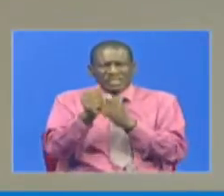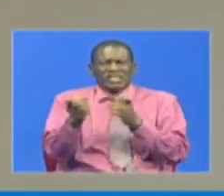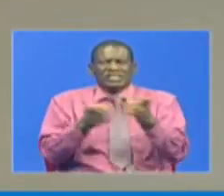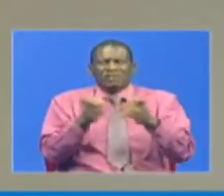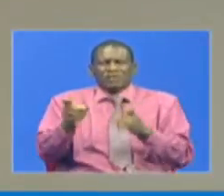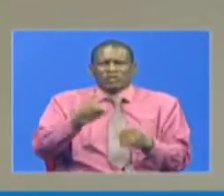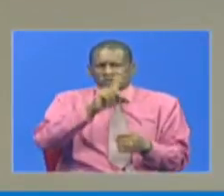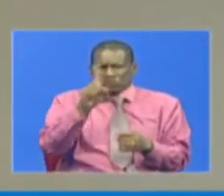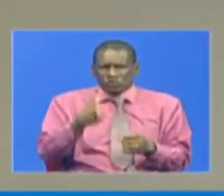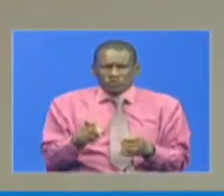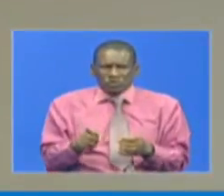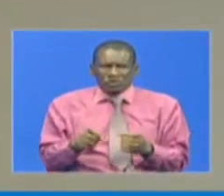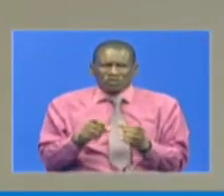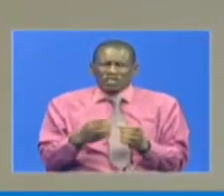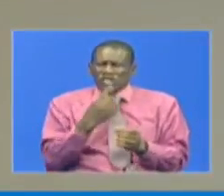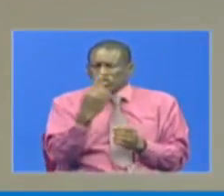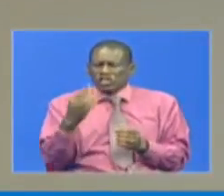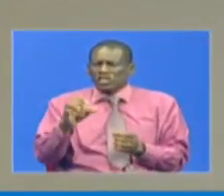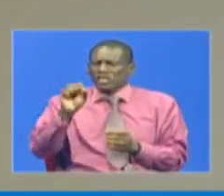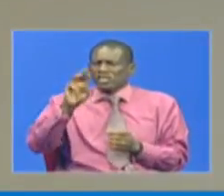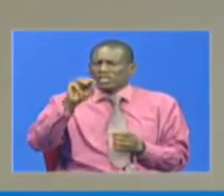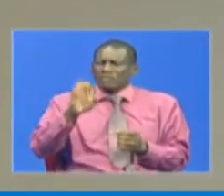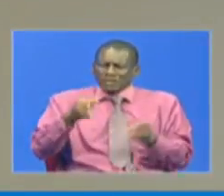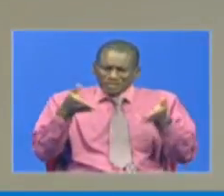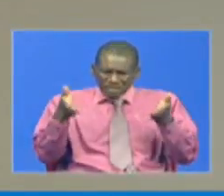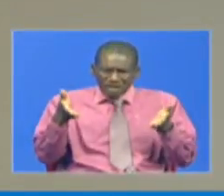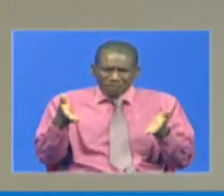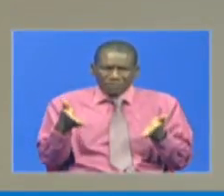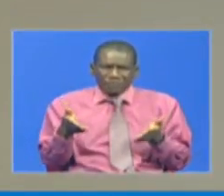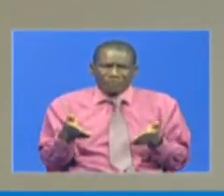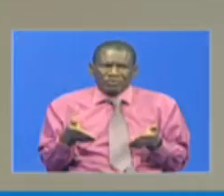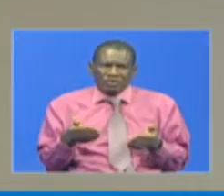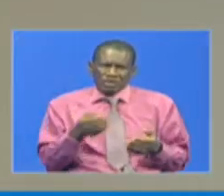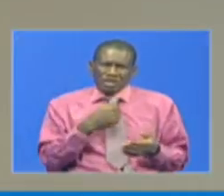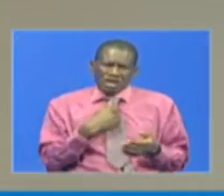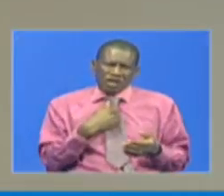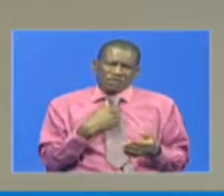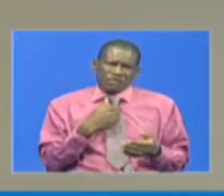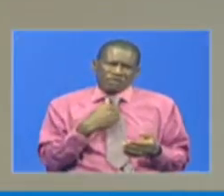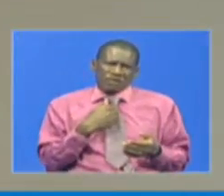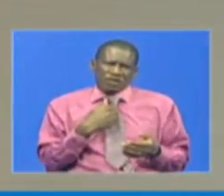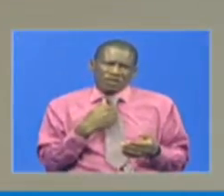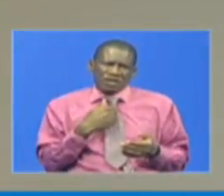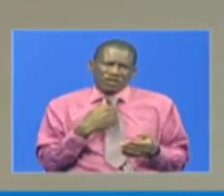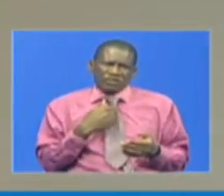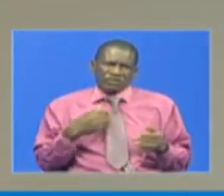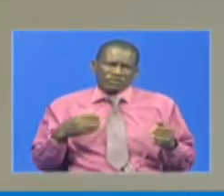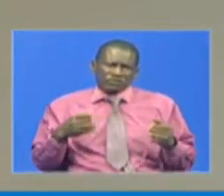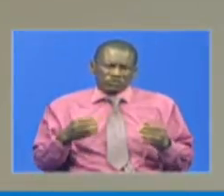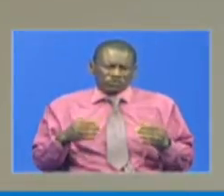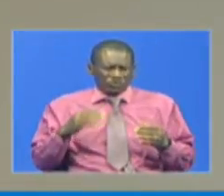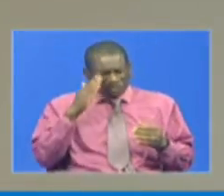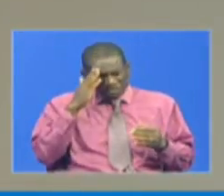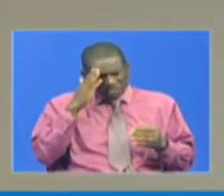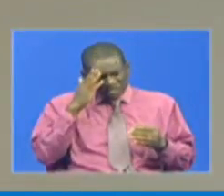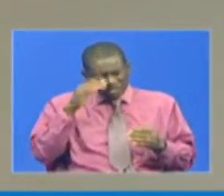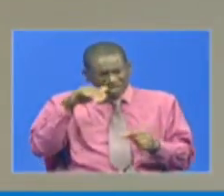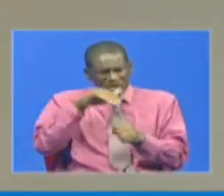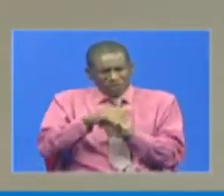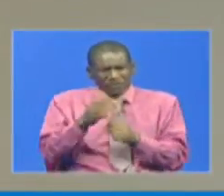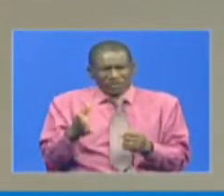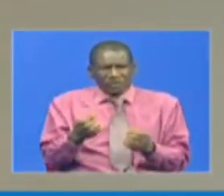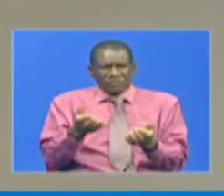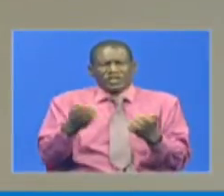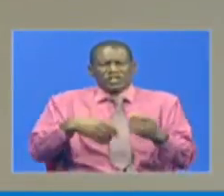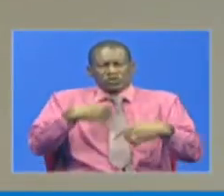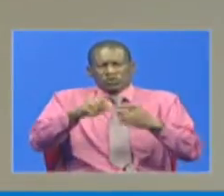question, right? Each SME right now has to juggle a lot of balls. We need to keep the lights on, and it's really